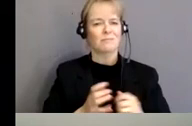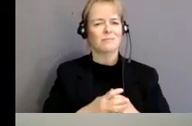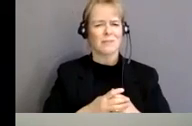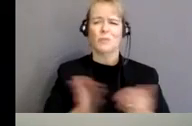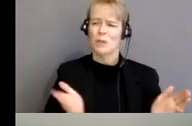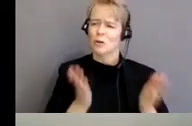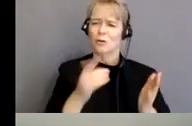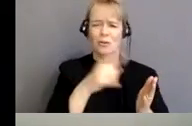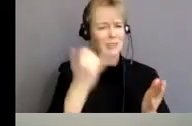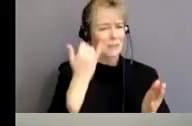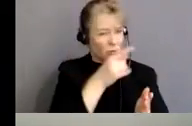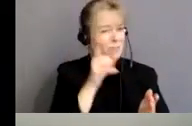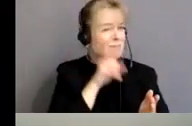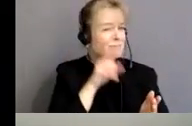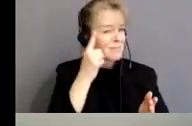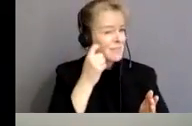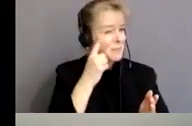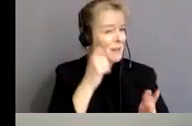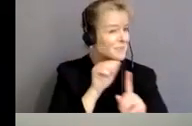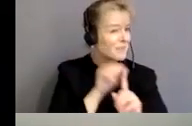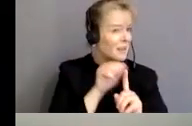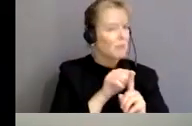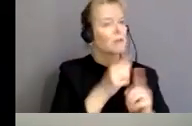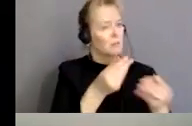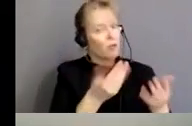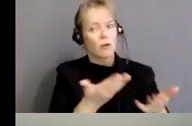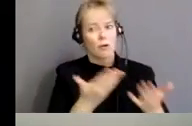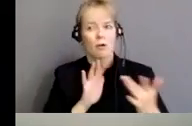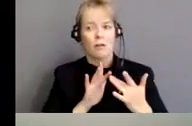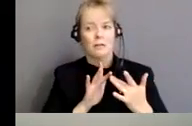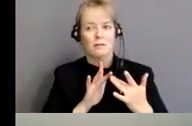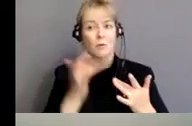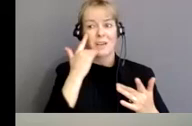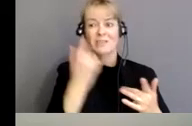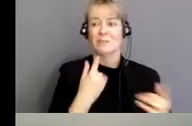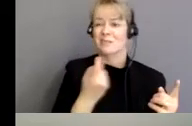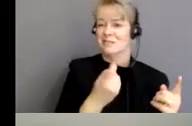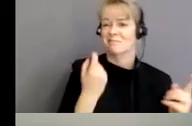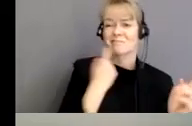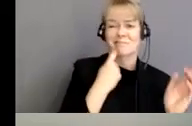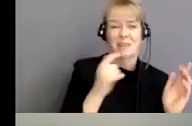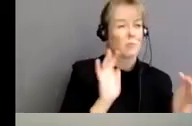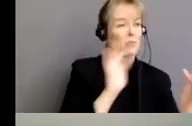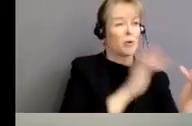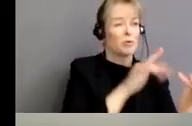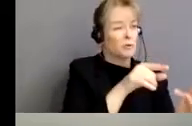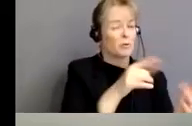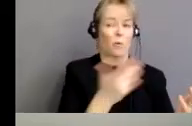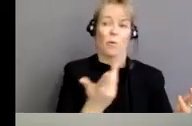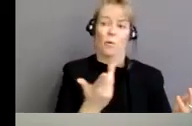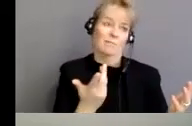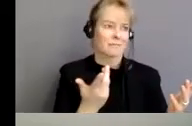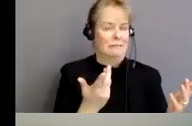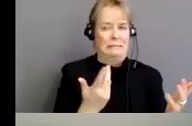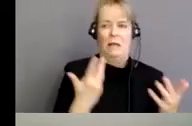you suspect a scam, whether you've been victimized or just been approached. You can always call us. Again, I'll keep repeating